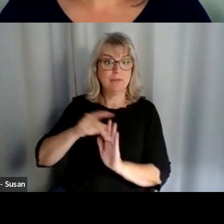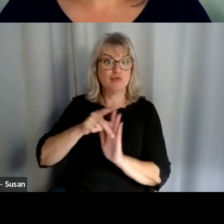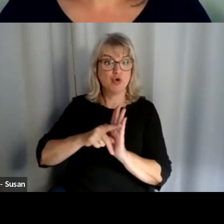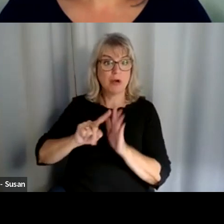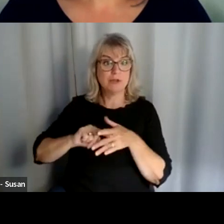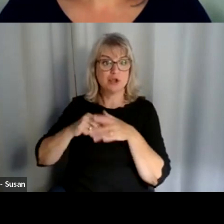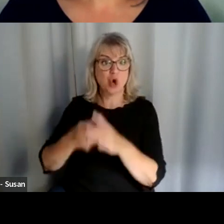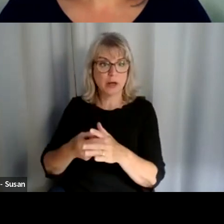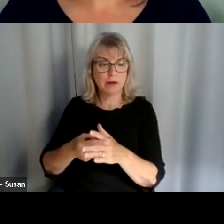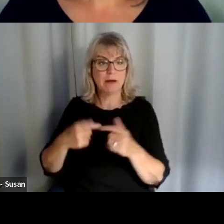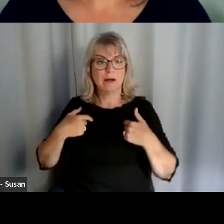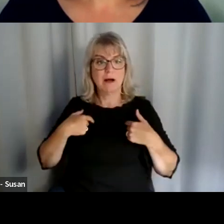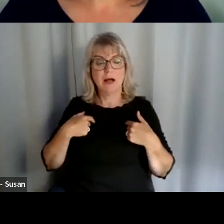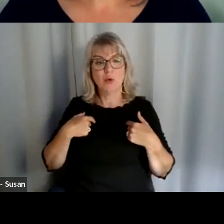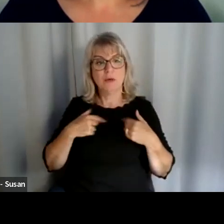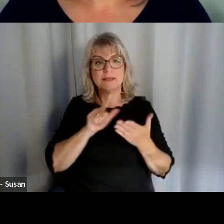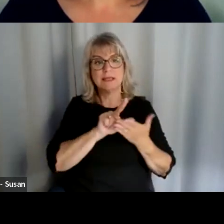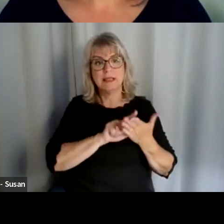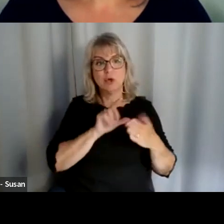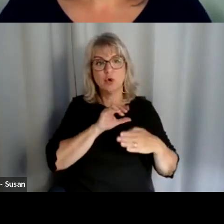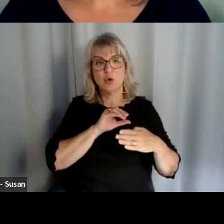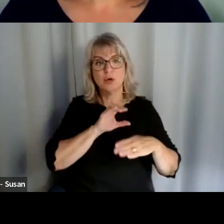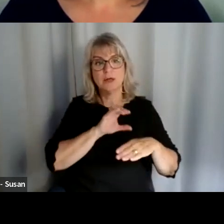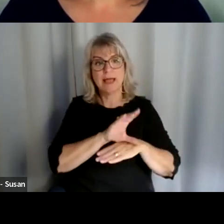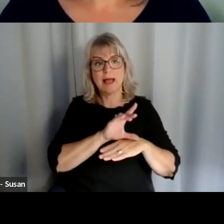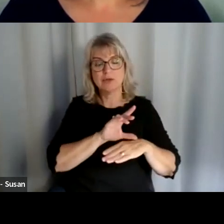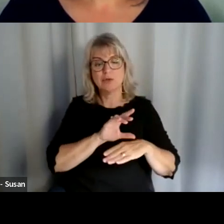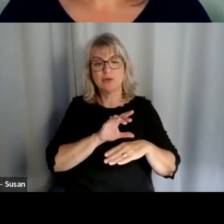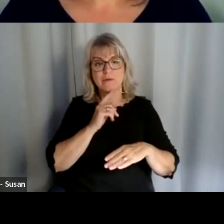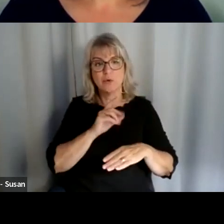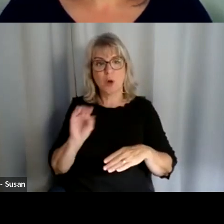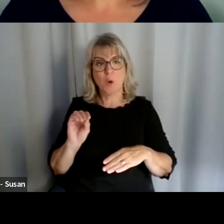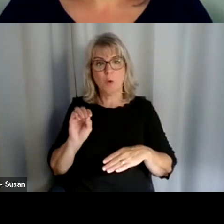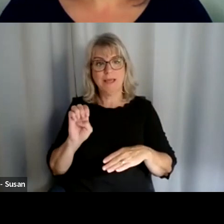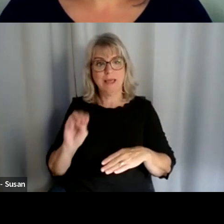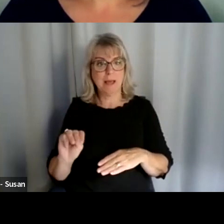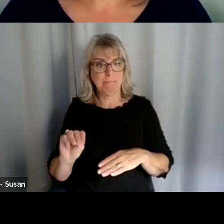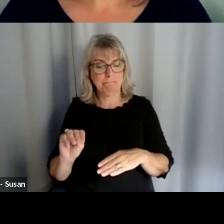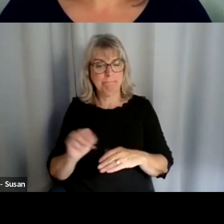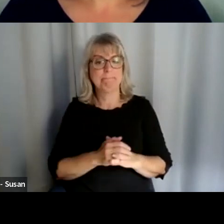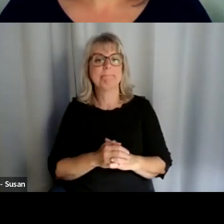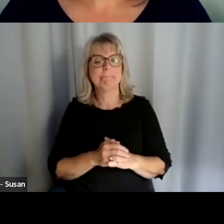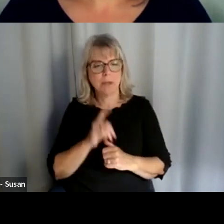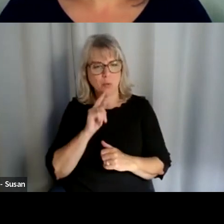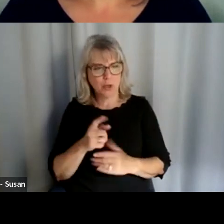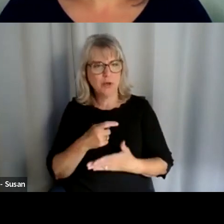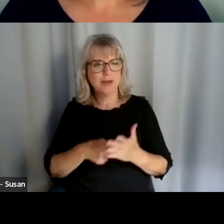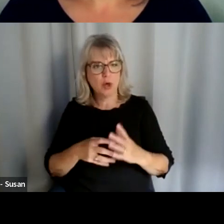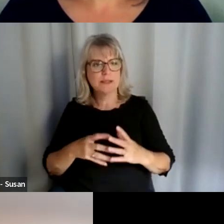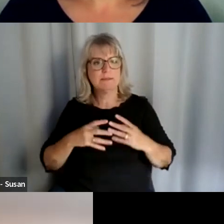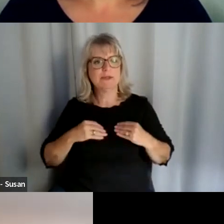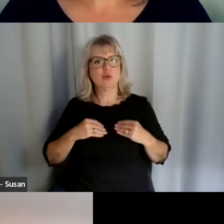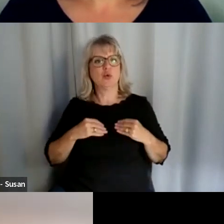the supply chain legal counsel for a large hardware OEM. And while we were able to absorb the costs of obtaining the